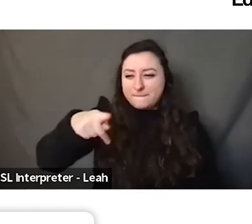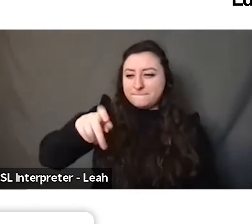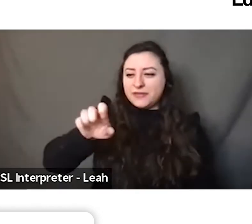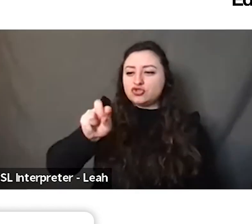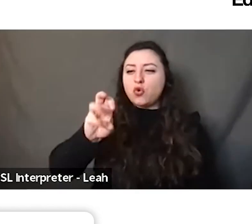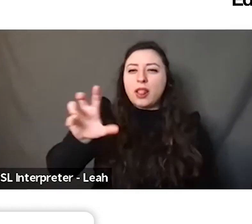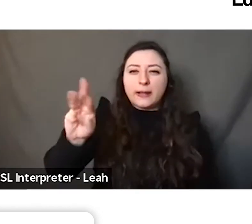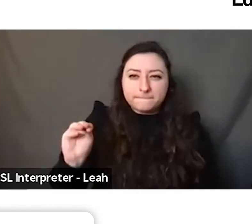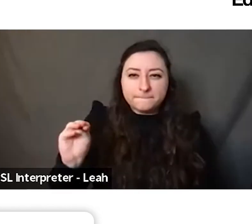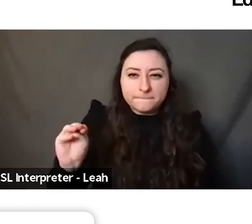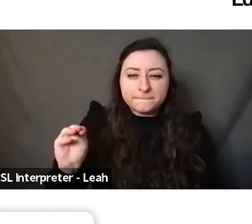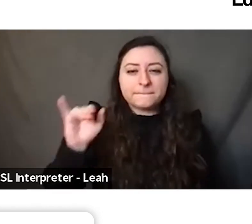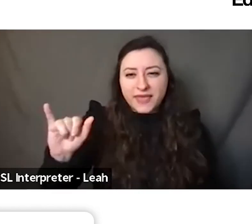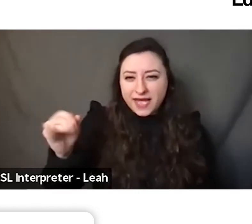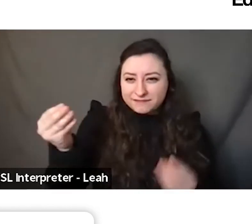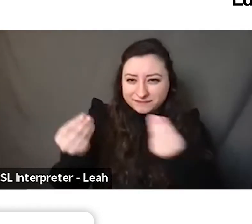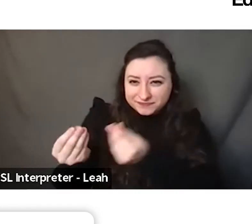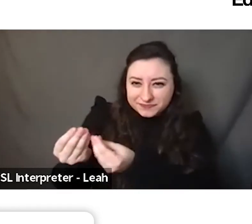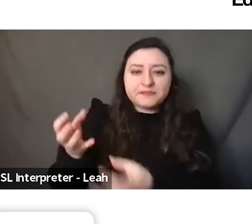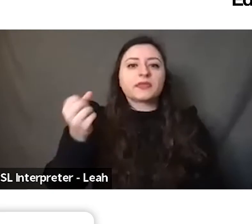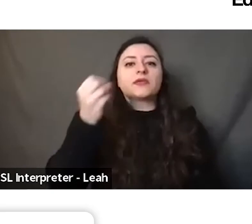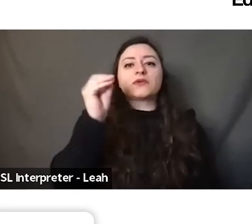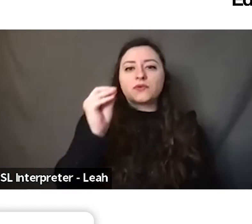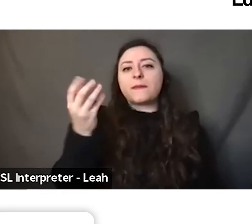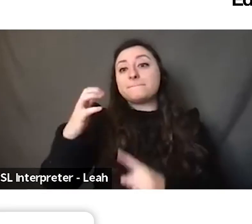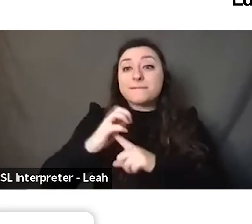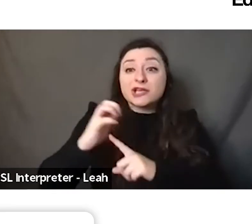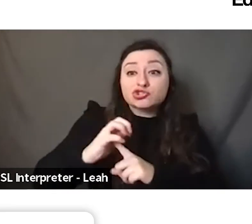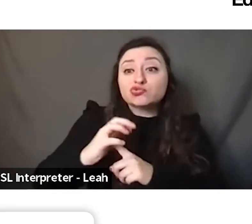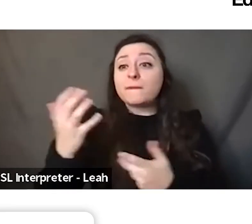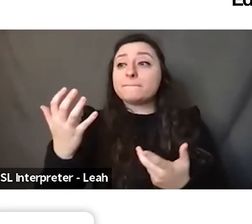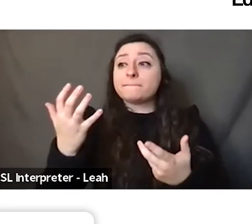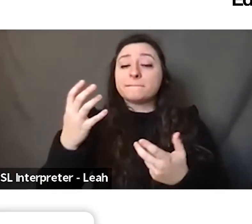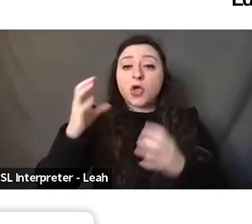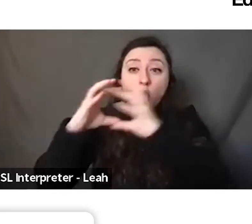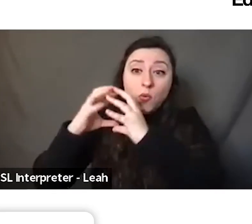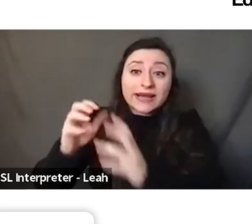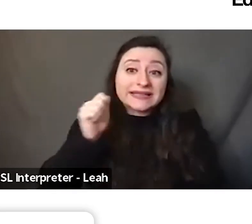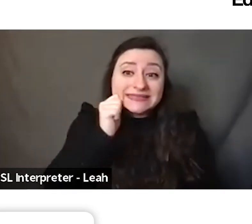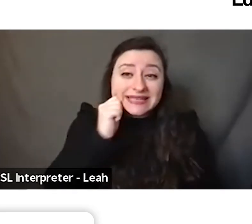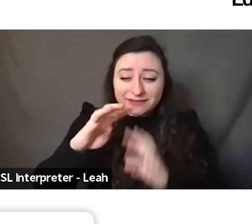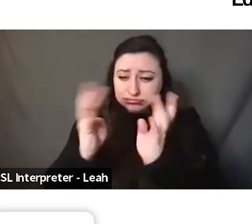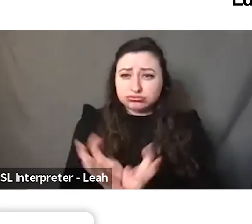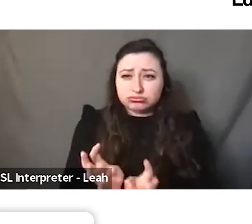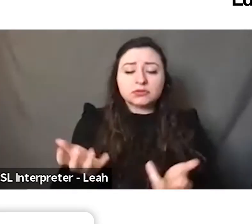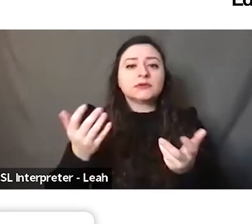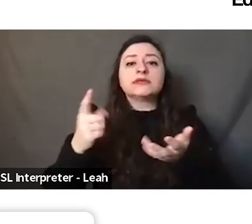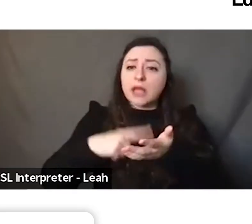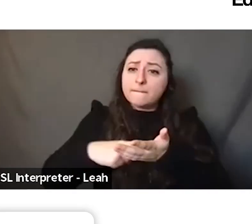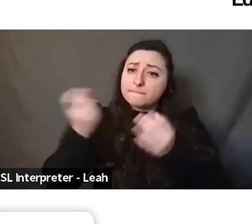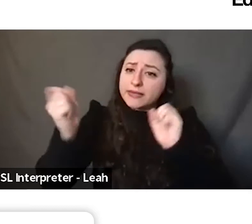And there are some alternatives that are a little more sustainable, such as using mushrooms, such as using coconut skins. But again, they